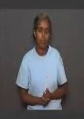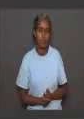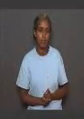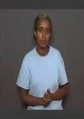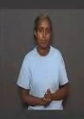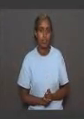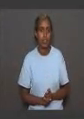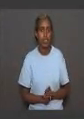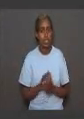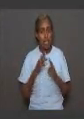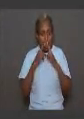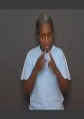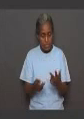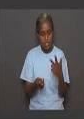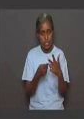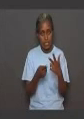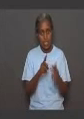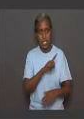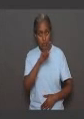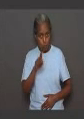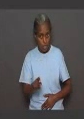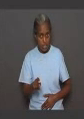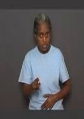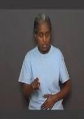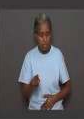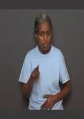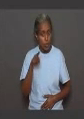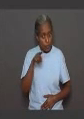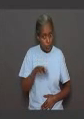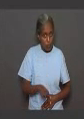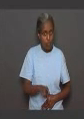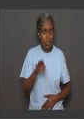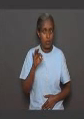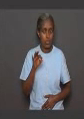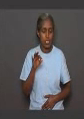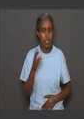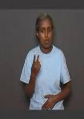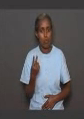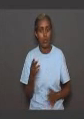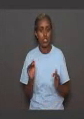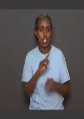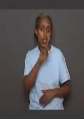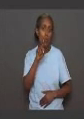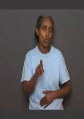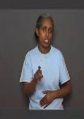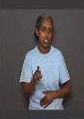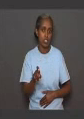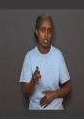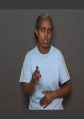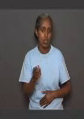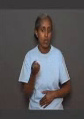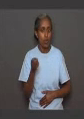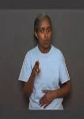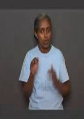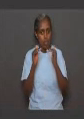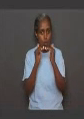In answering the third question, you found that both equations were